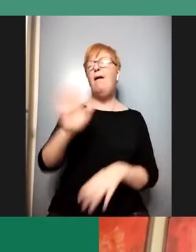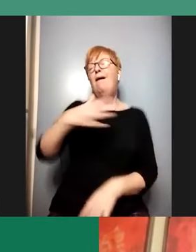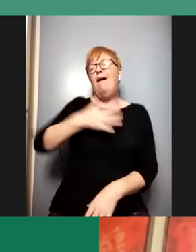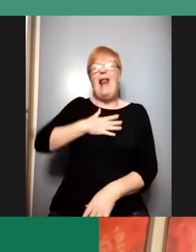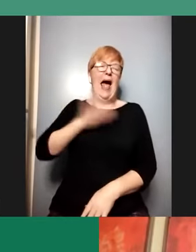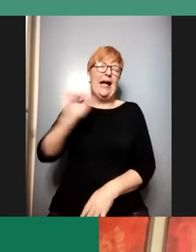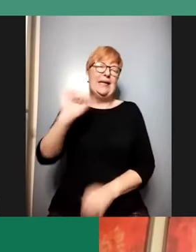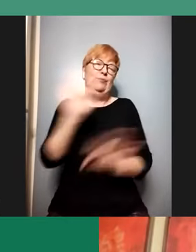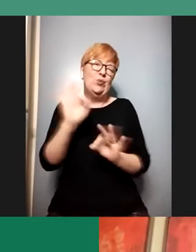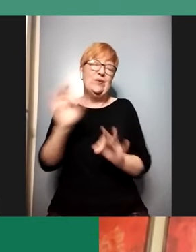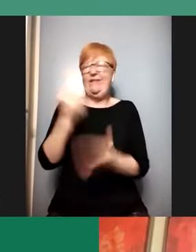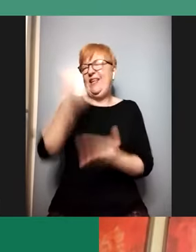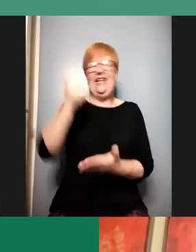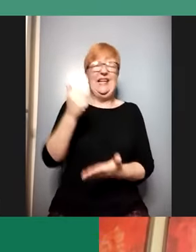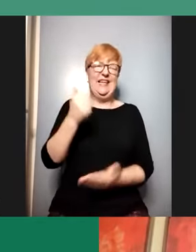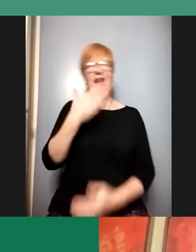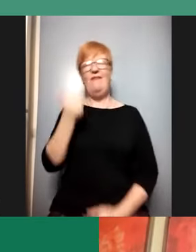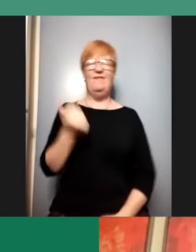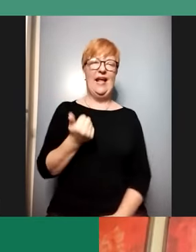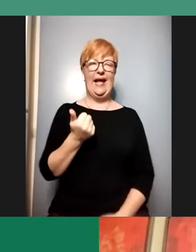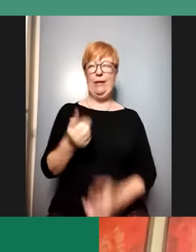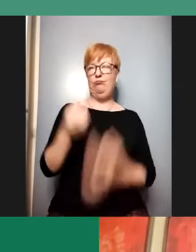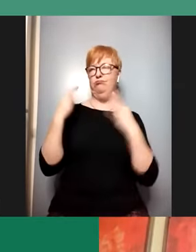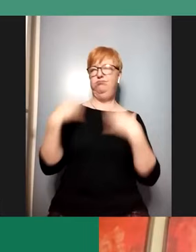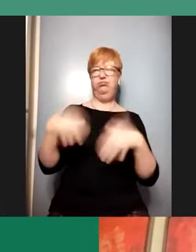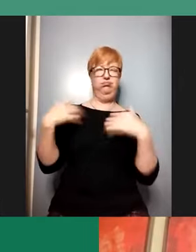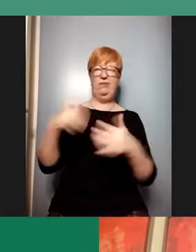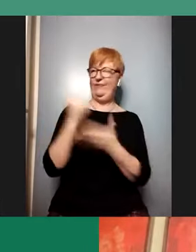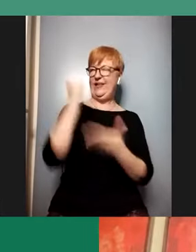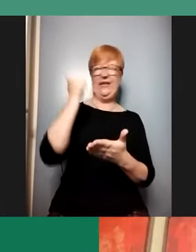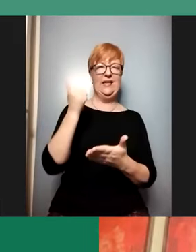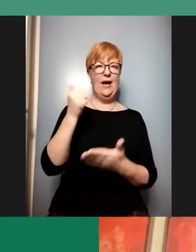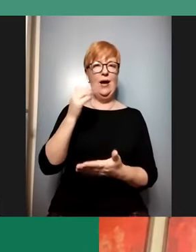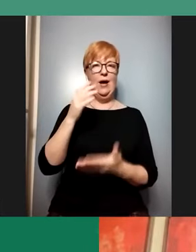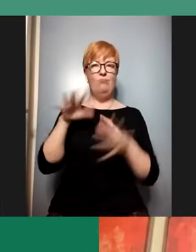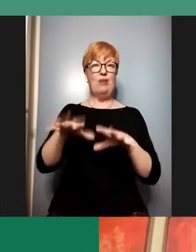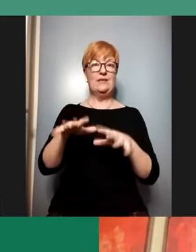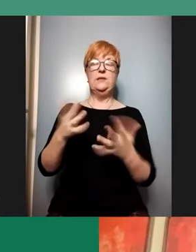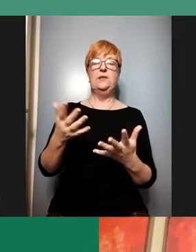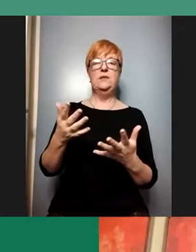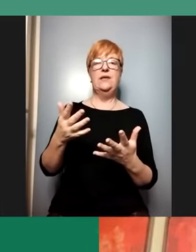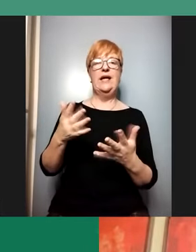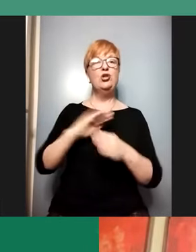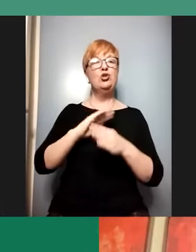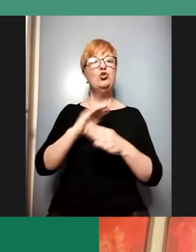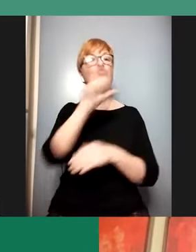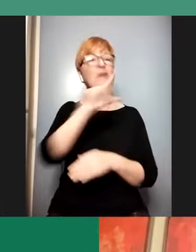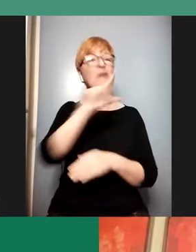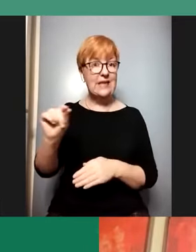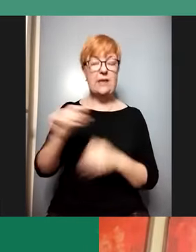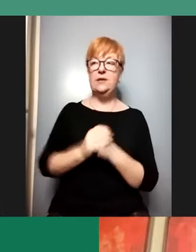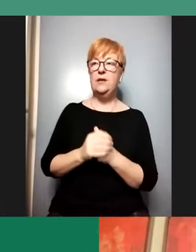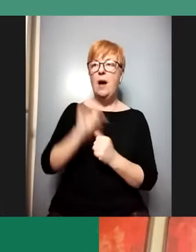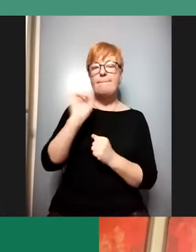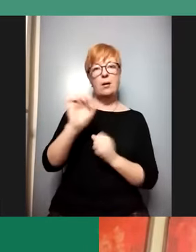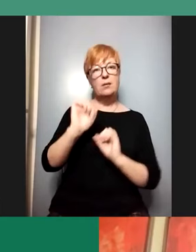great, you know, he's, you know, this ubiquitous presence in Trinidad, oh, Kitchener. I learned a lot about how he composed his music, and I learned a